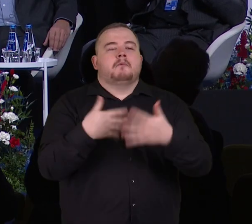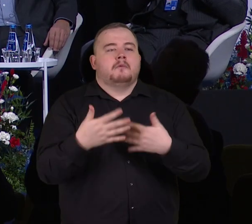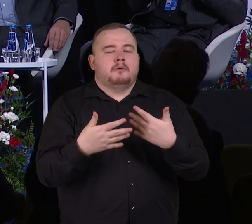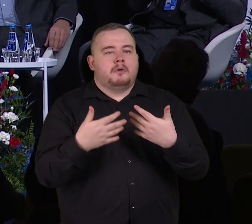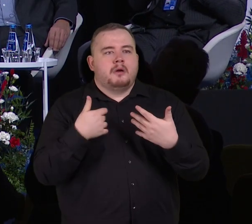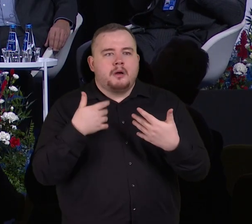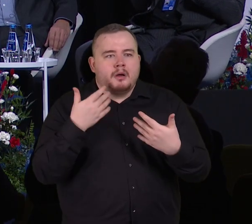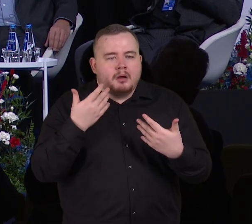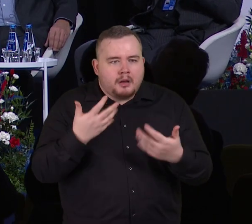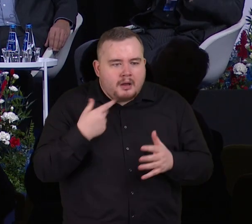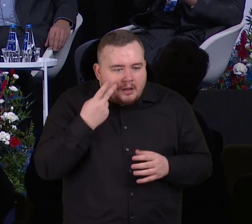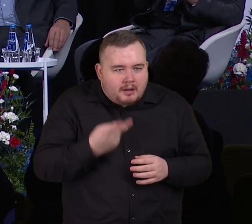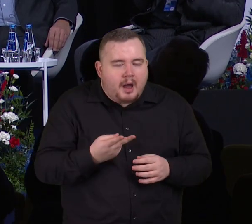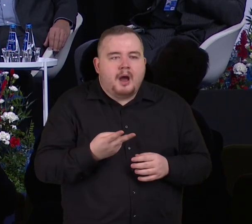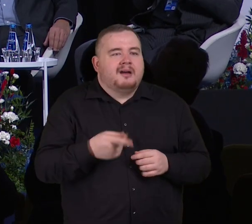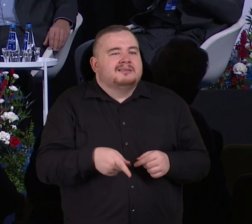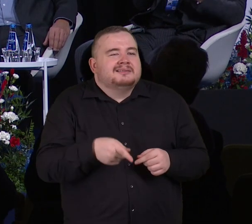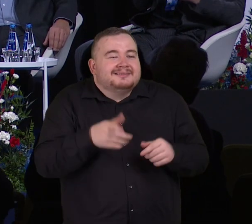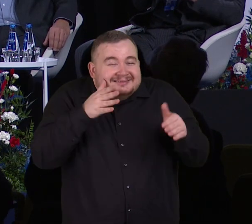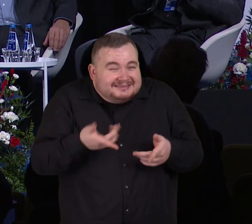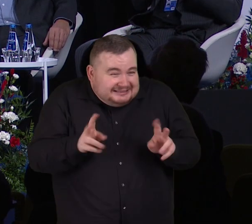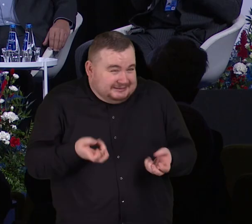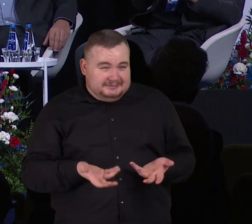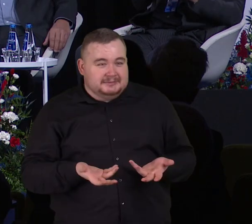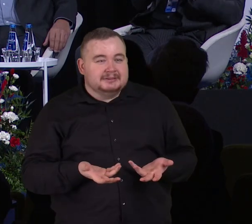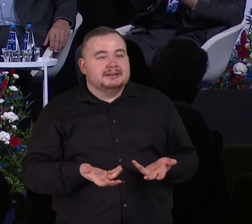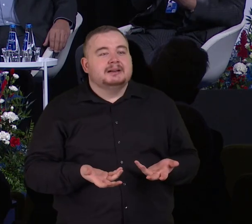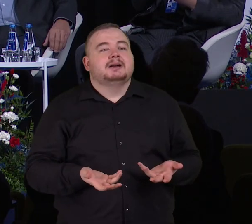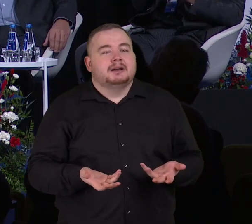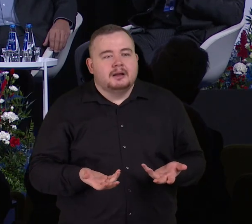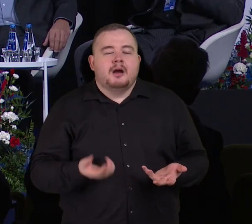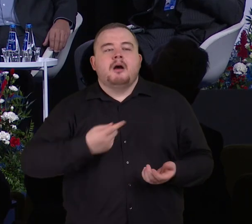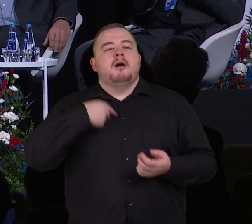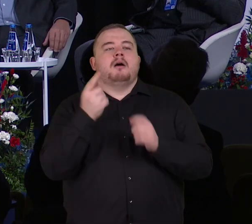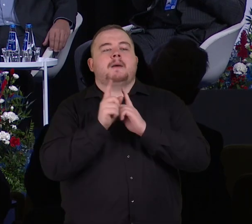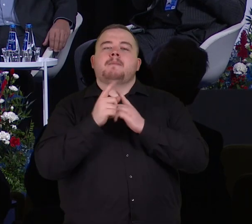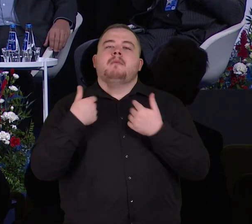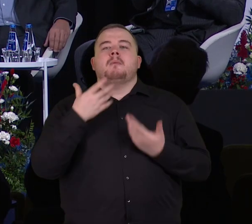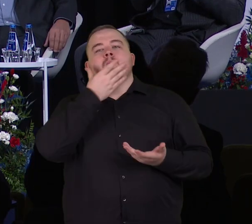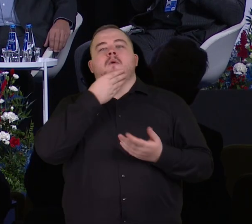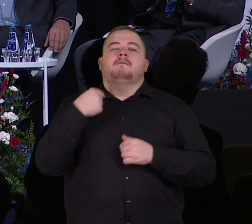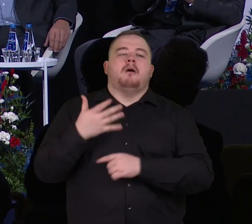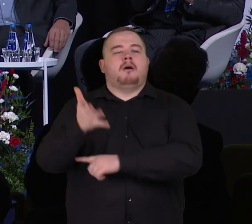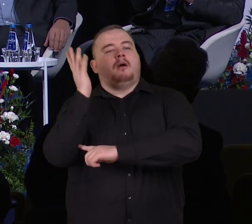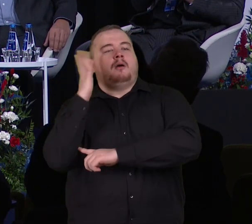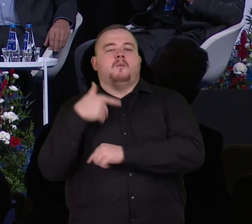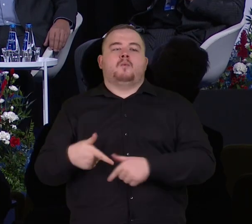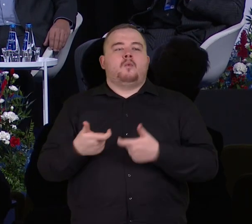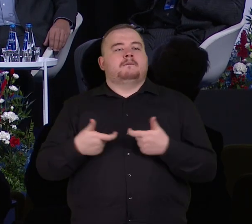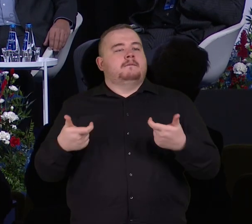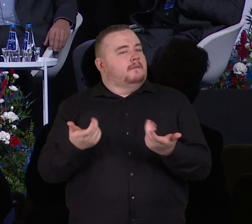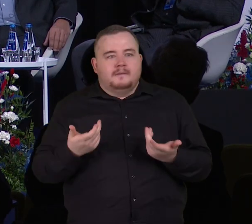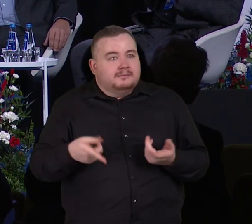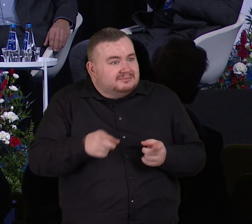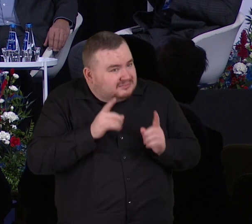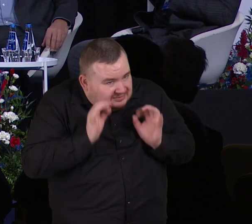our goals. But then it turned out that it wasn't just the money. We just managed to